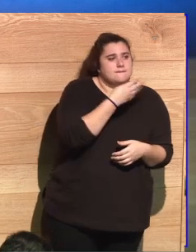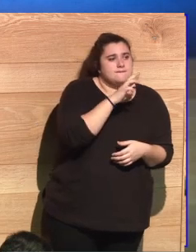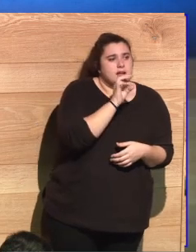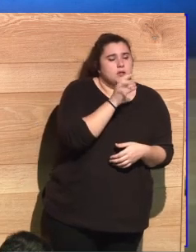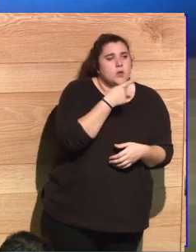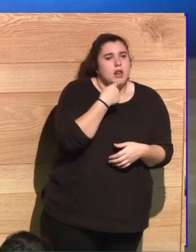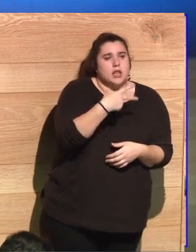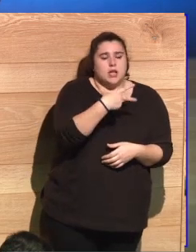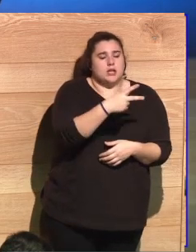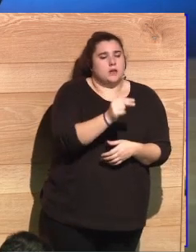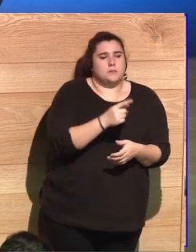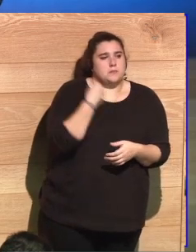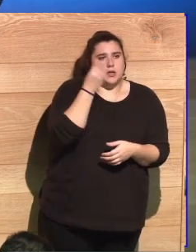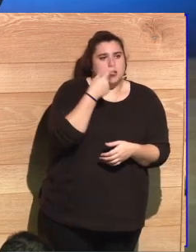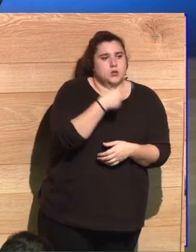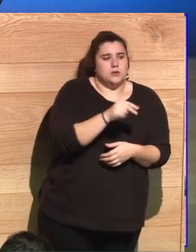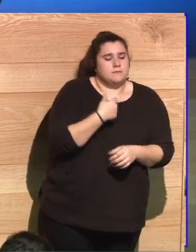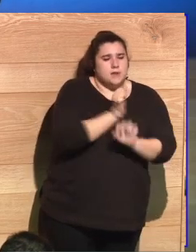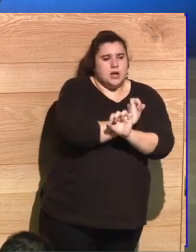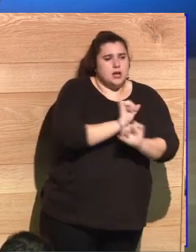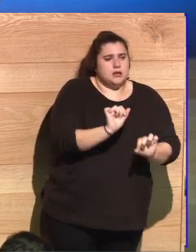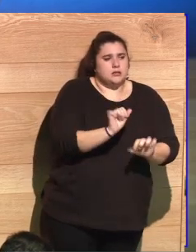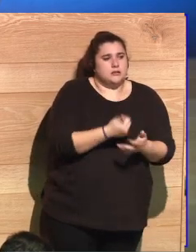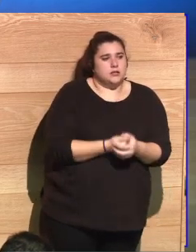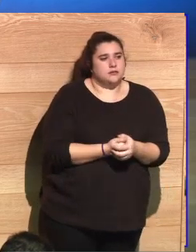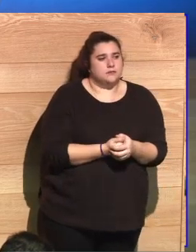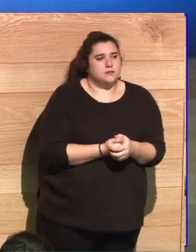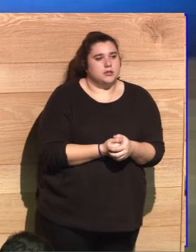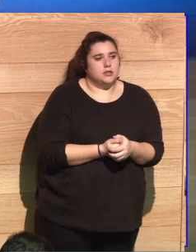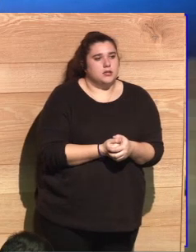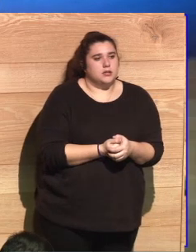Alberto says no. I don't think so. It's impossible.